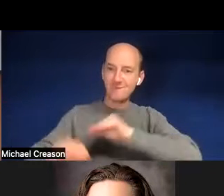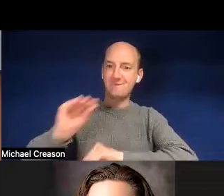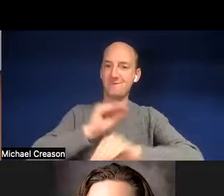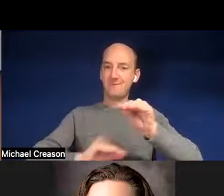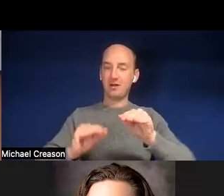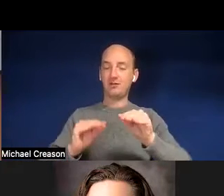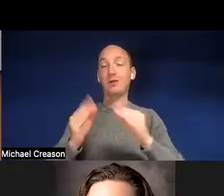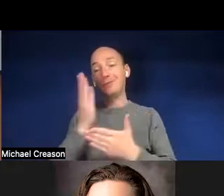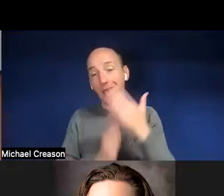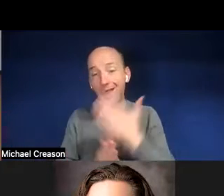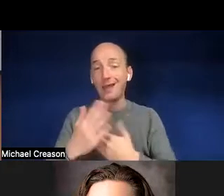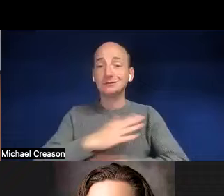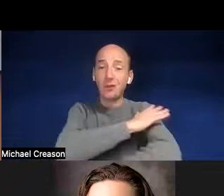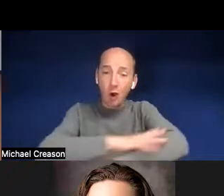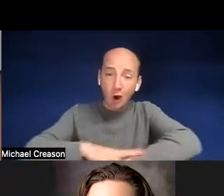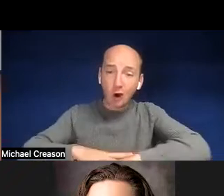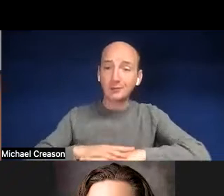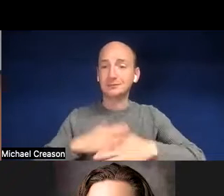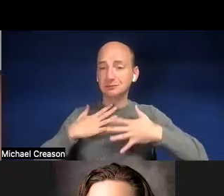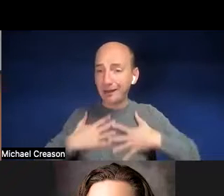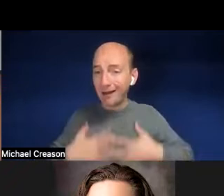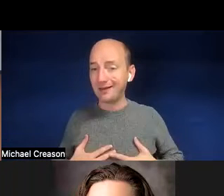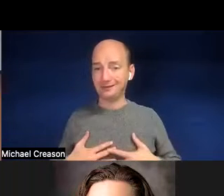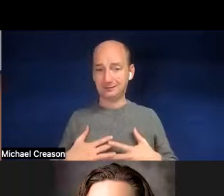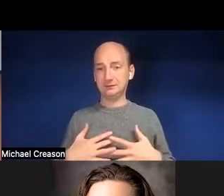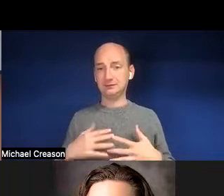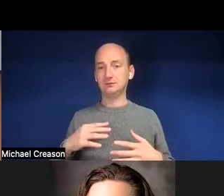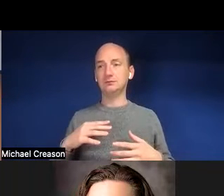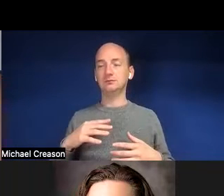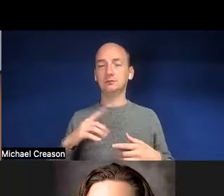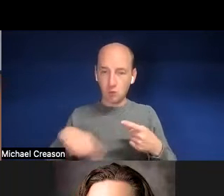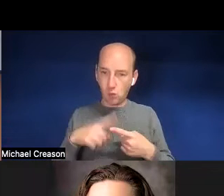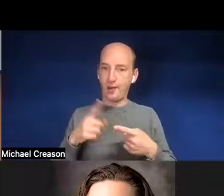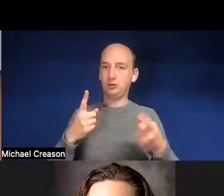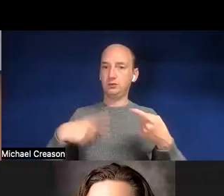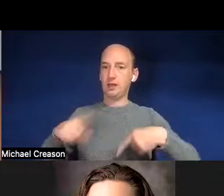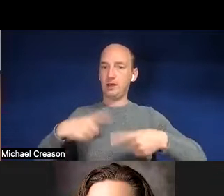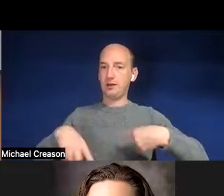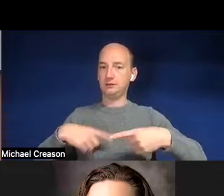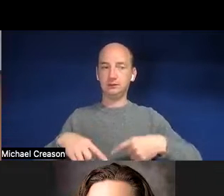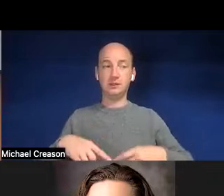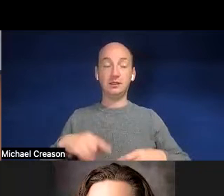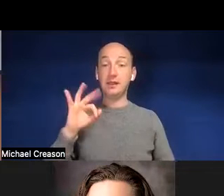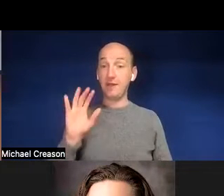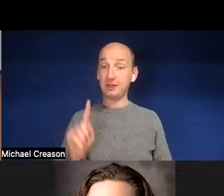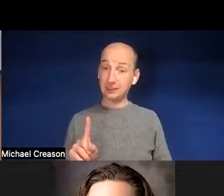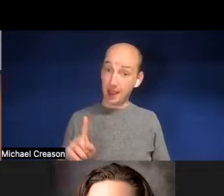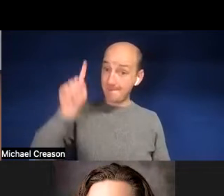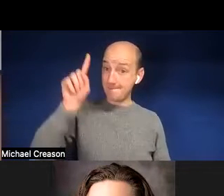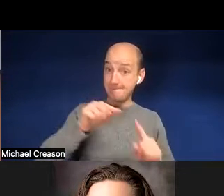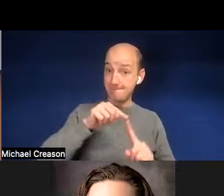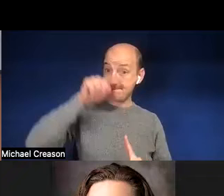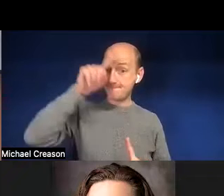the hands and the arms when the participant is articulating a sign. If the peak is upward, it means that